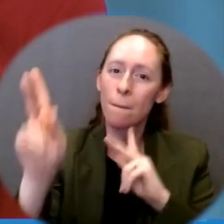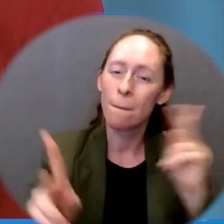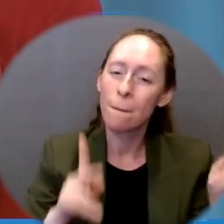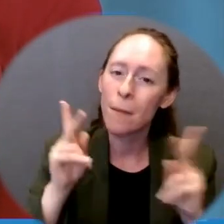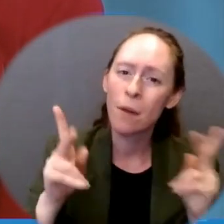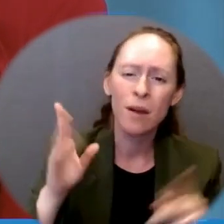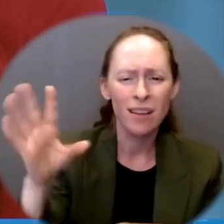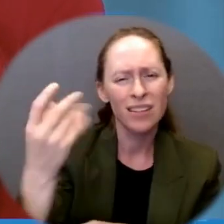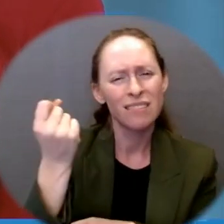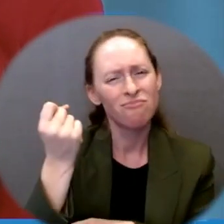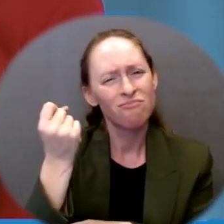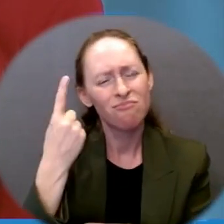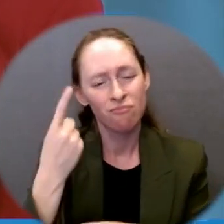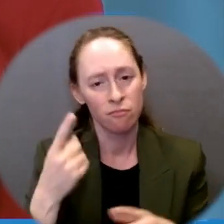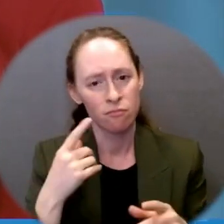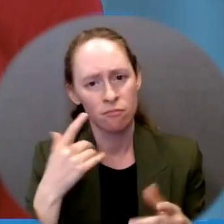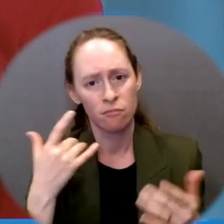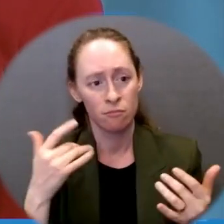high cost,